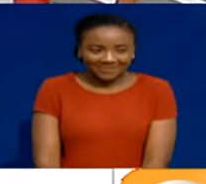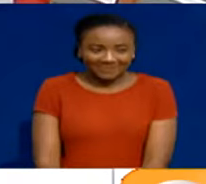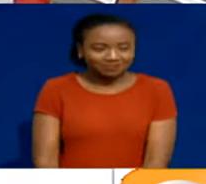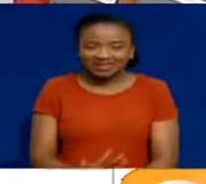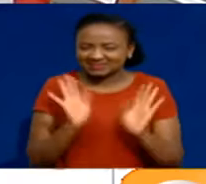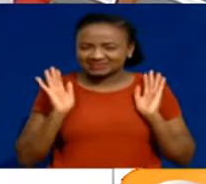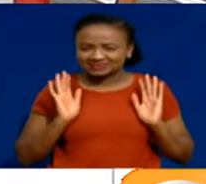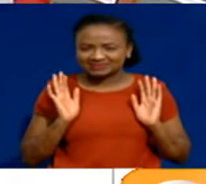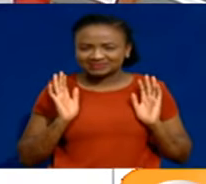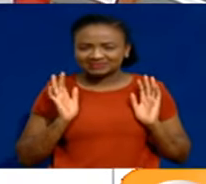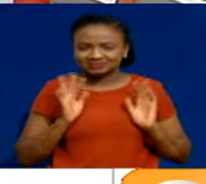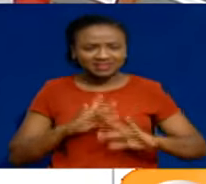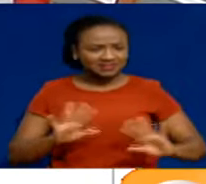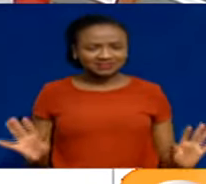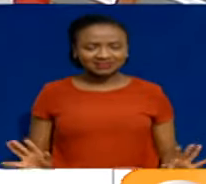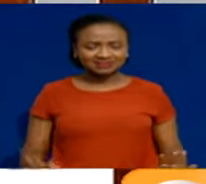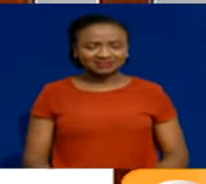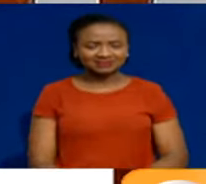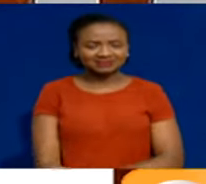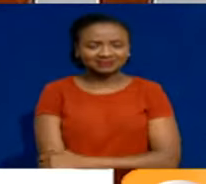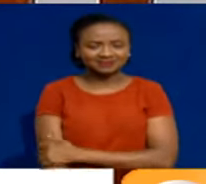That's it.